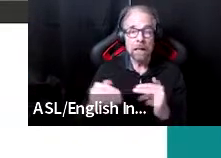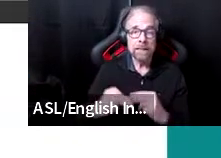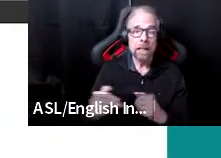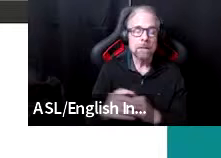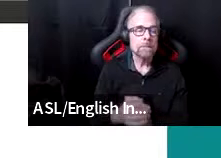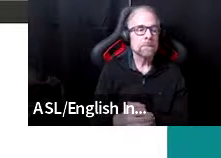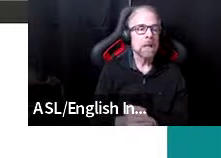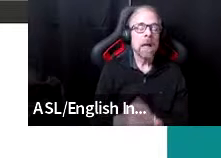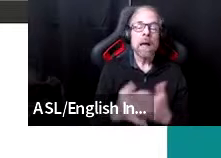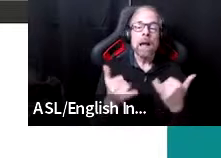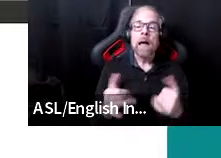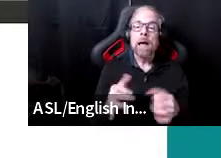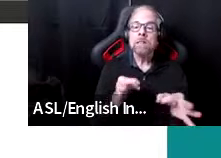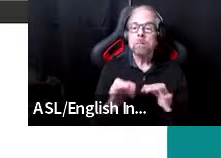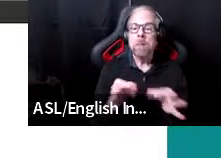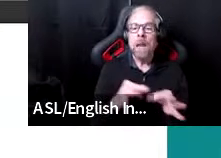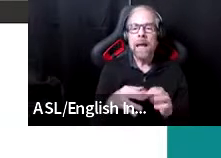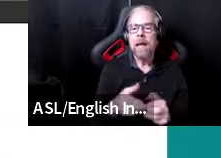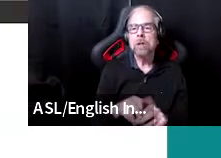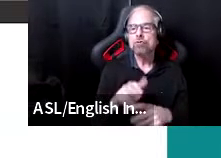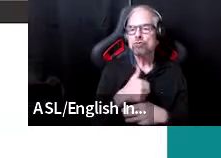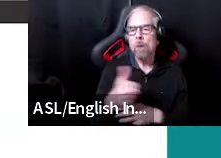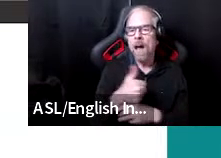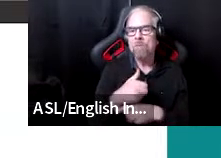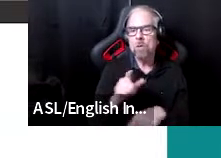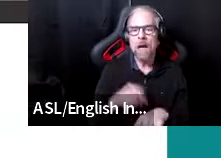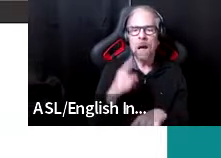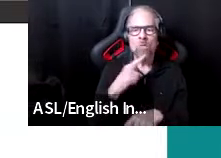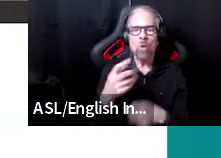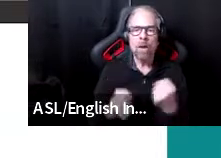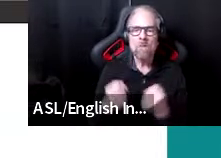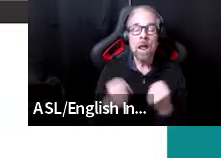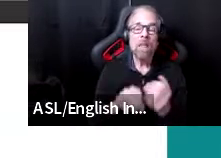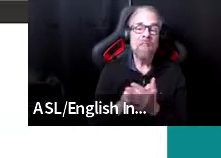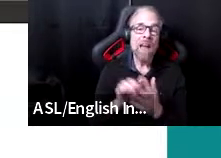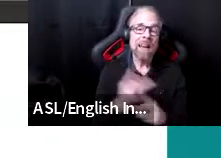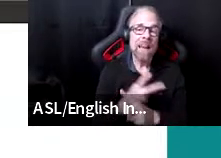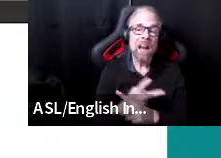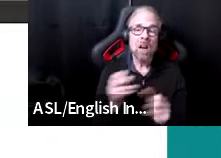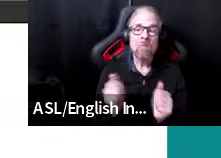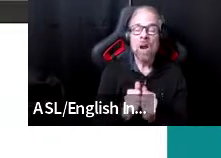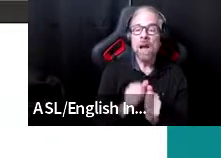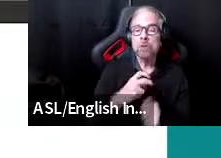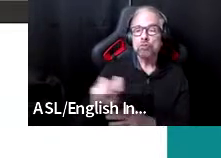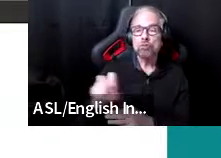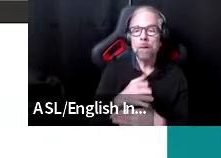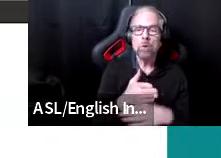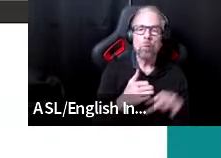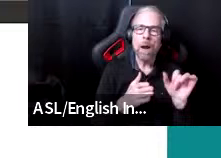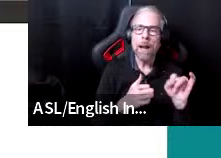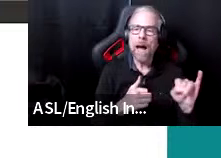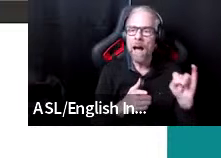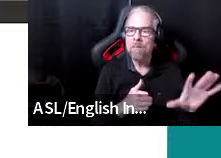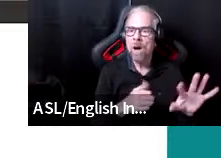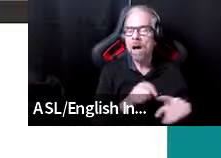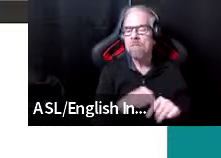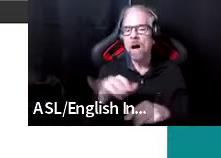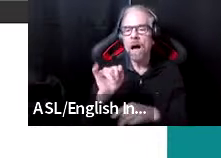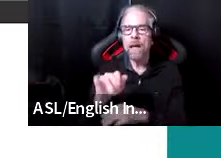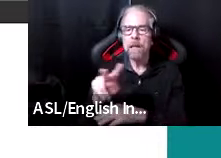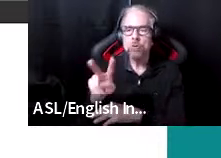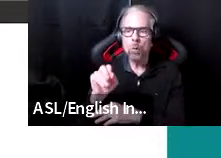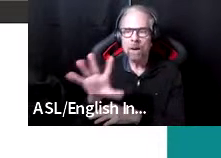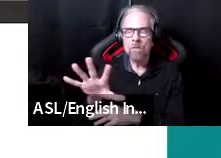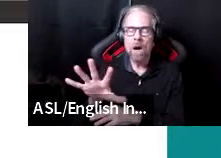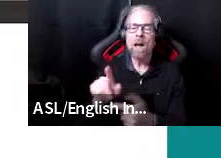Next, I'm going to go into travel times for vehicles. So travel times are calculated as trips between the I-5, I-205 interchange near Salmon